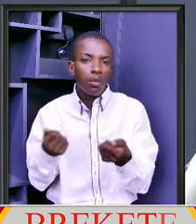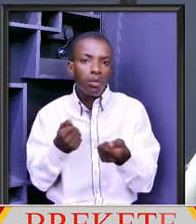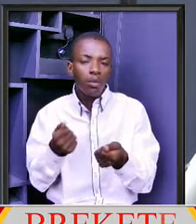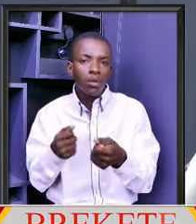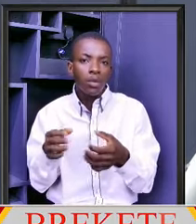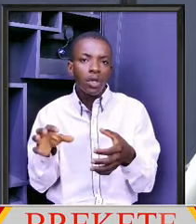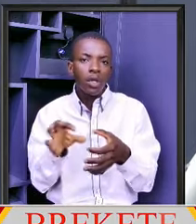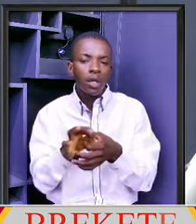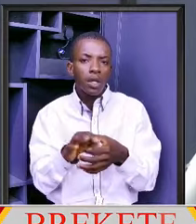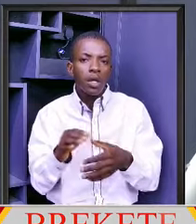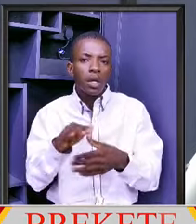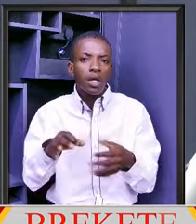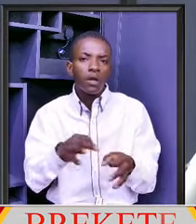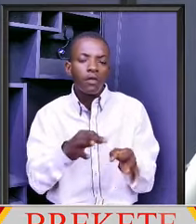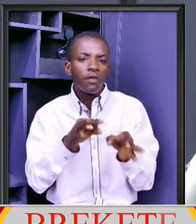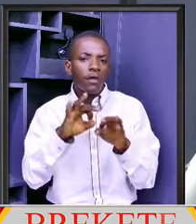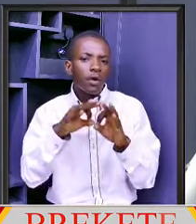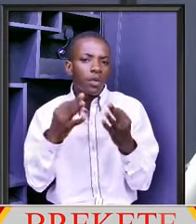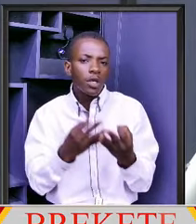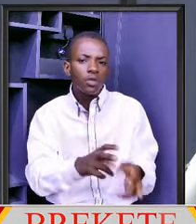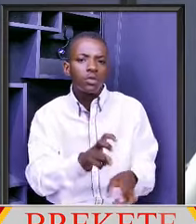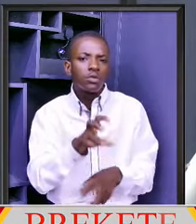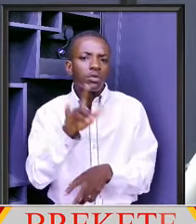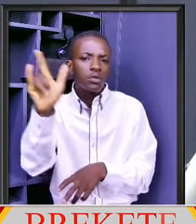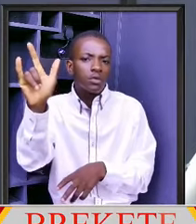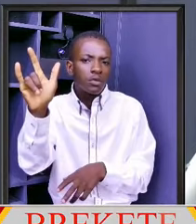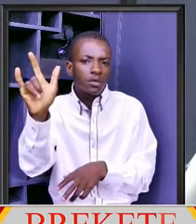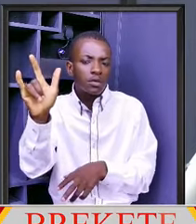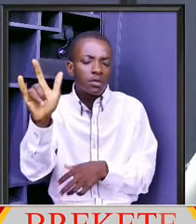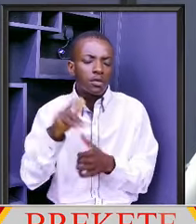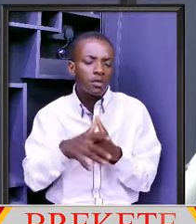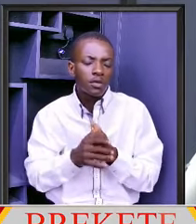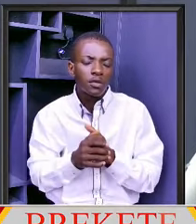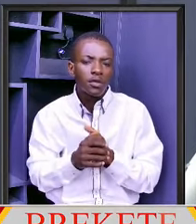go carry in family travel.